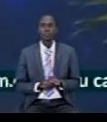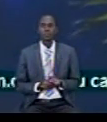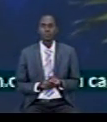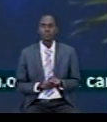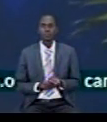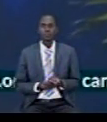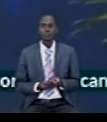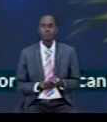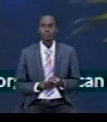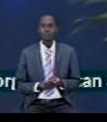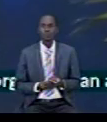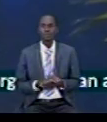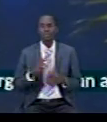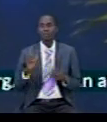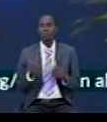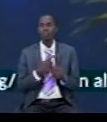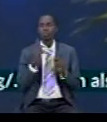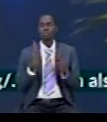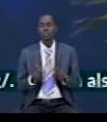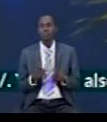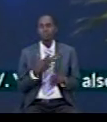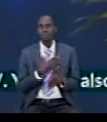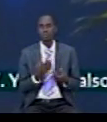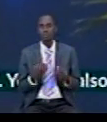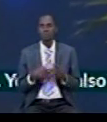First testifier, please.